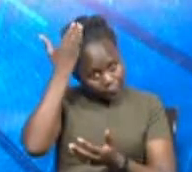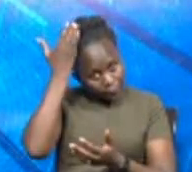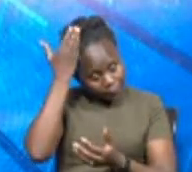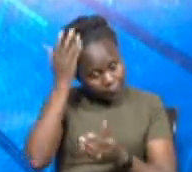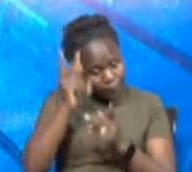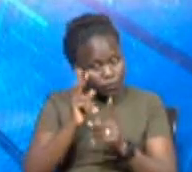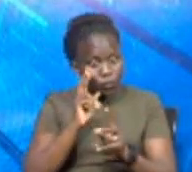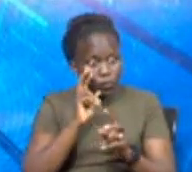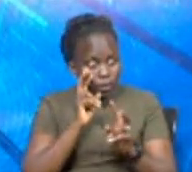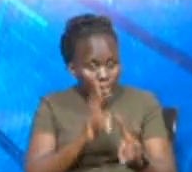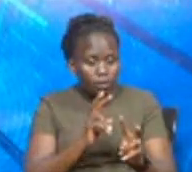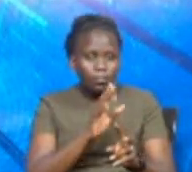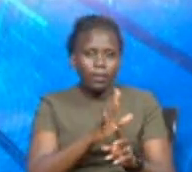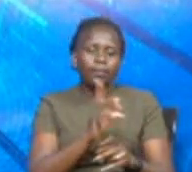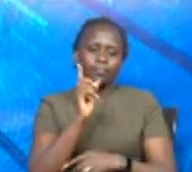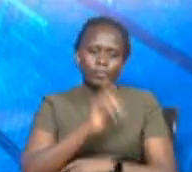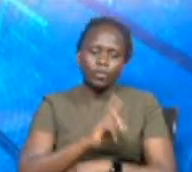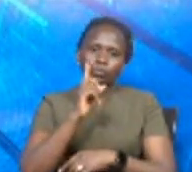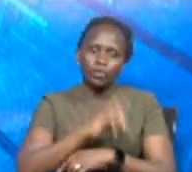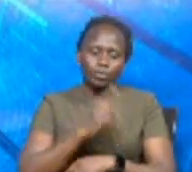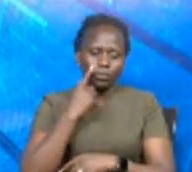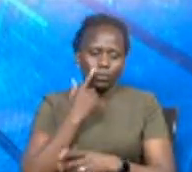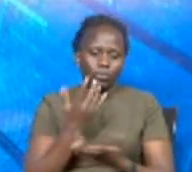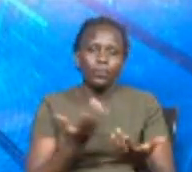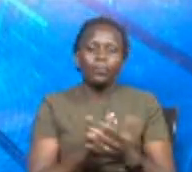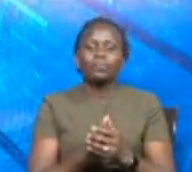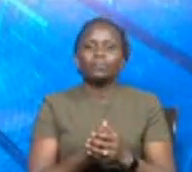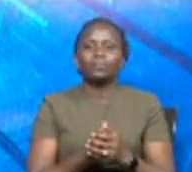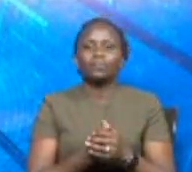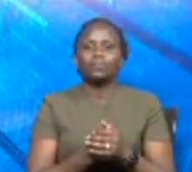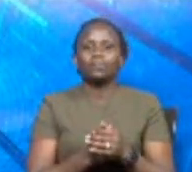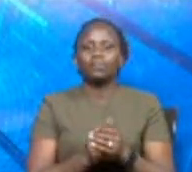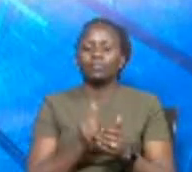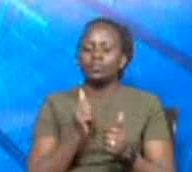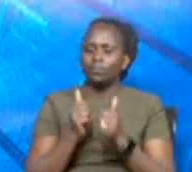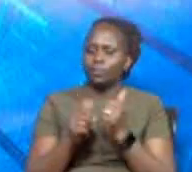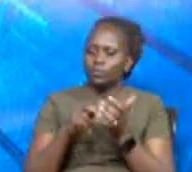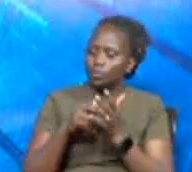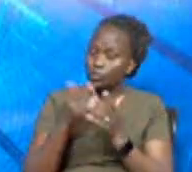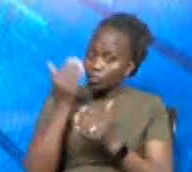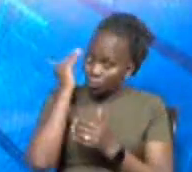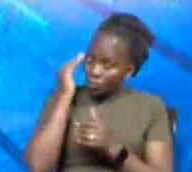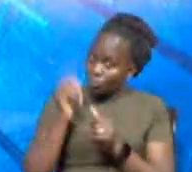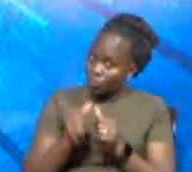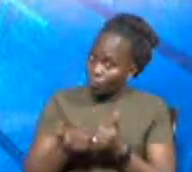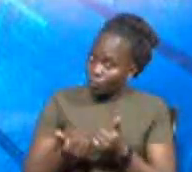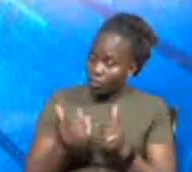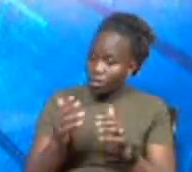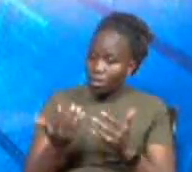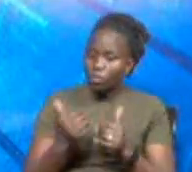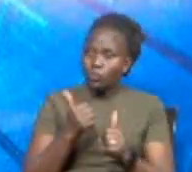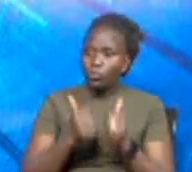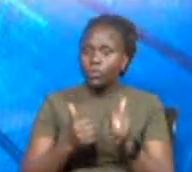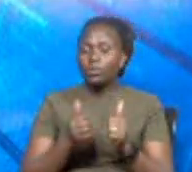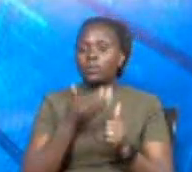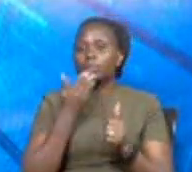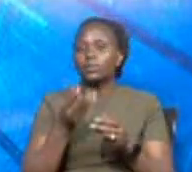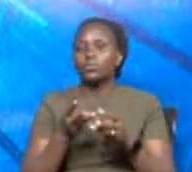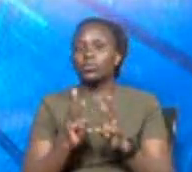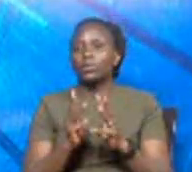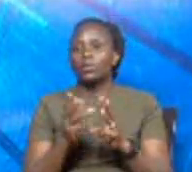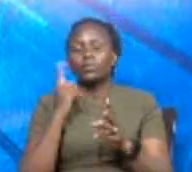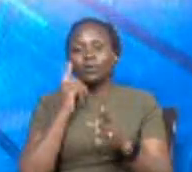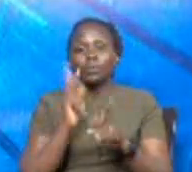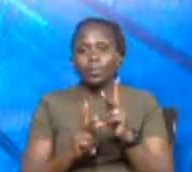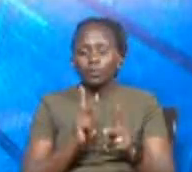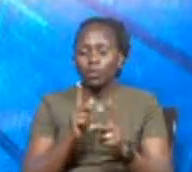see the appropriate treatment. Hmm. Which is it known? Do we know the appropriate, the alternative options for those people